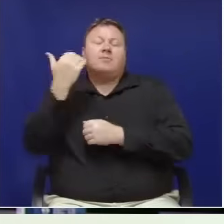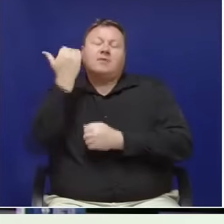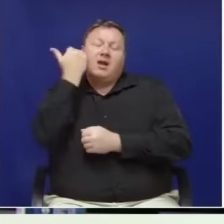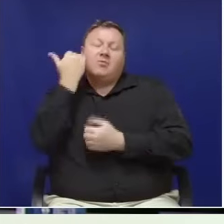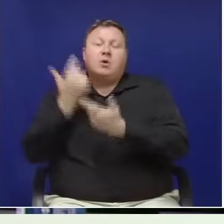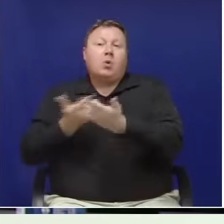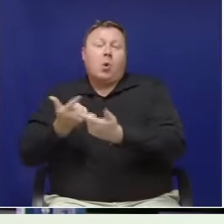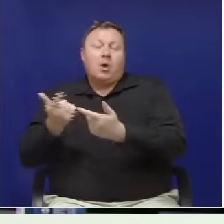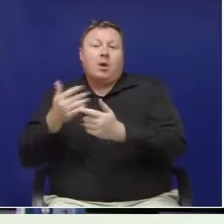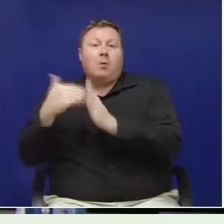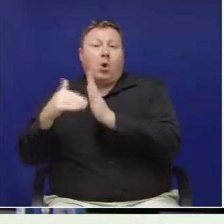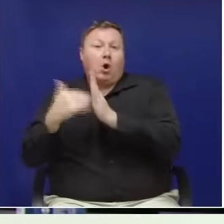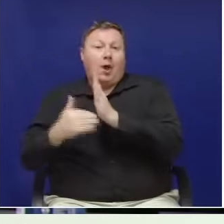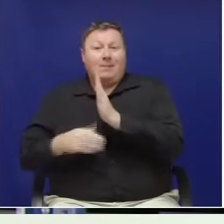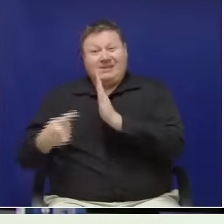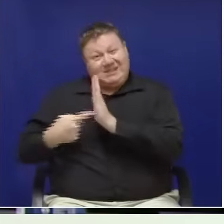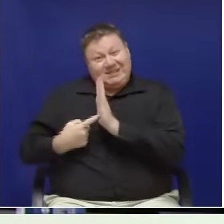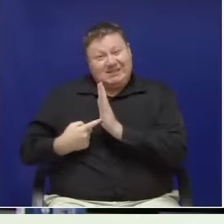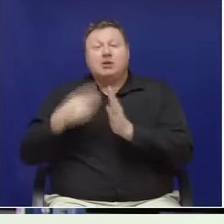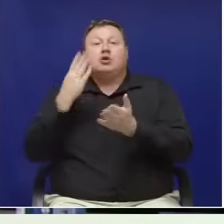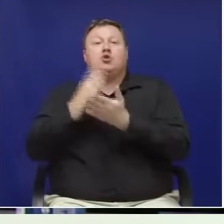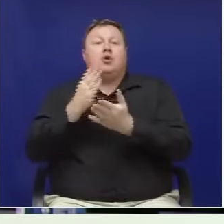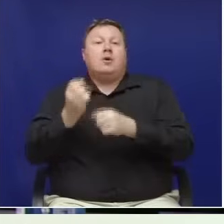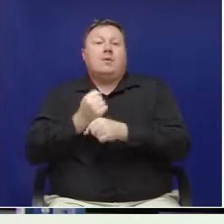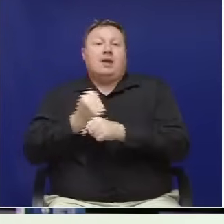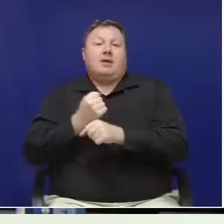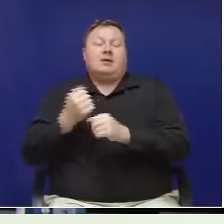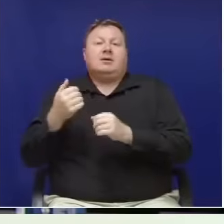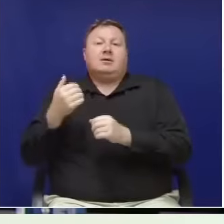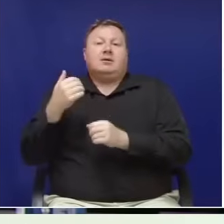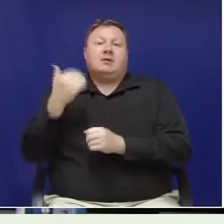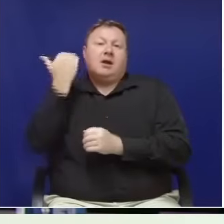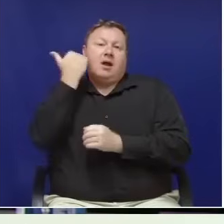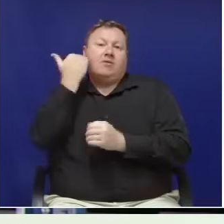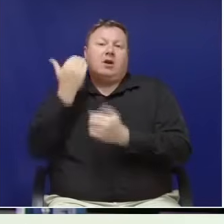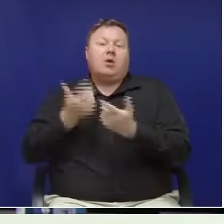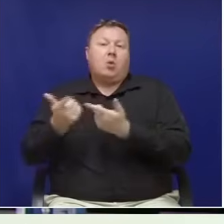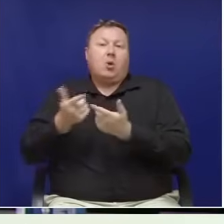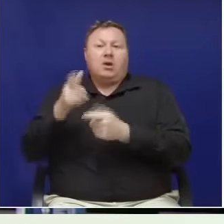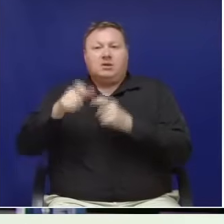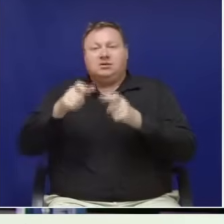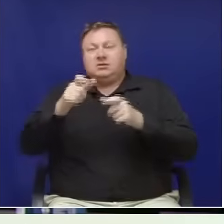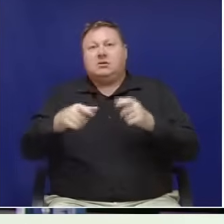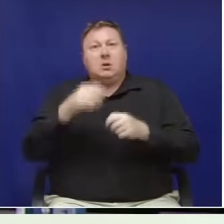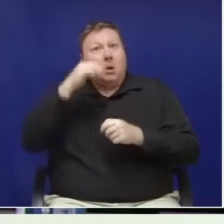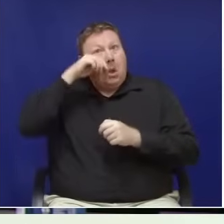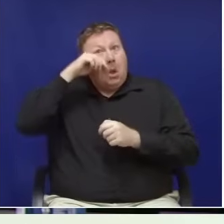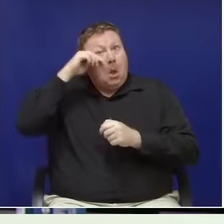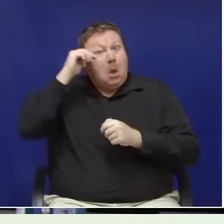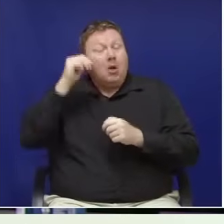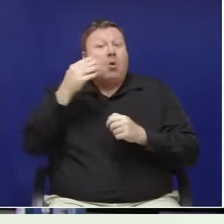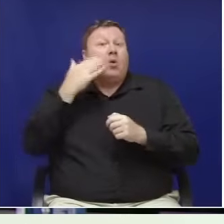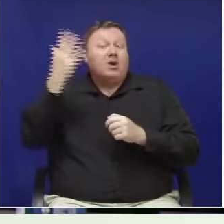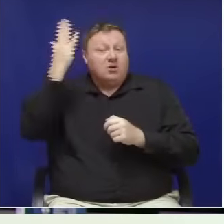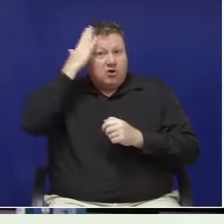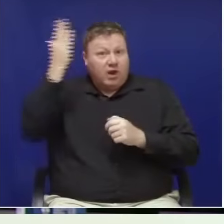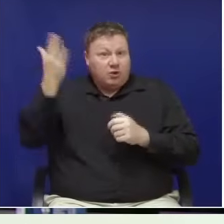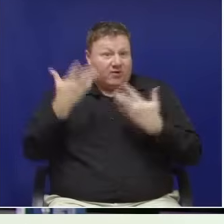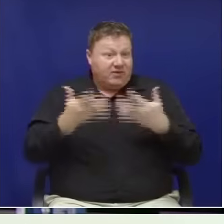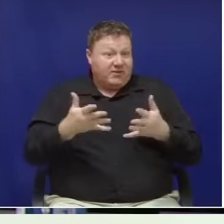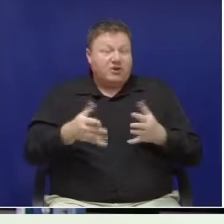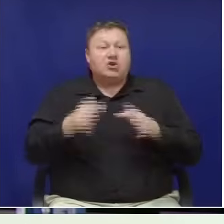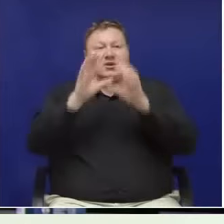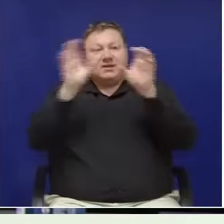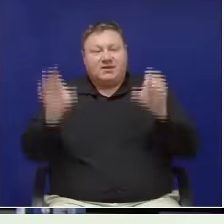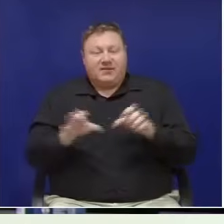that are trained to become prosecutors, and they eventually get to complete, once they graduate and they get the certificate